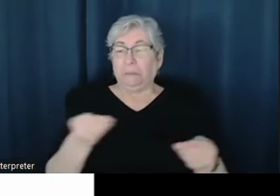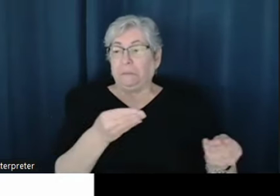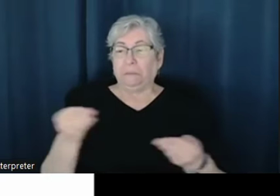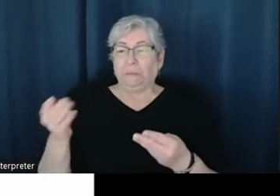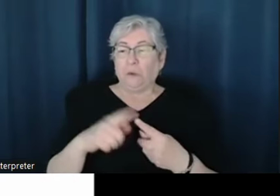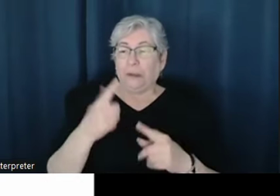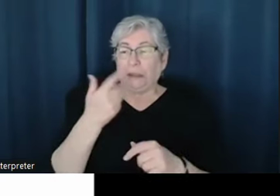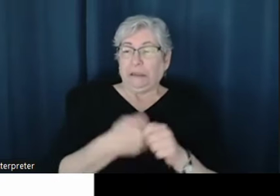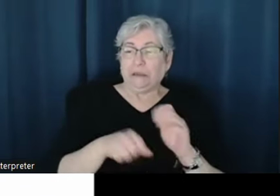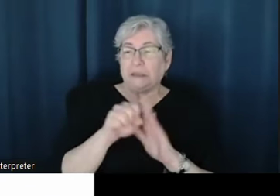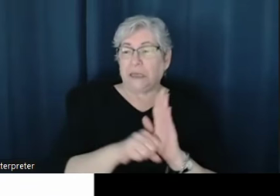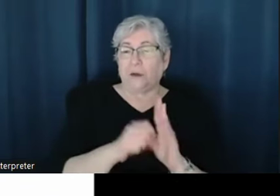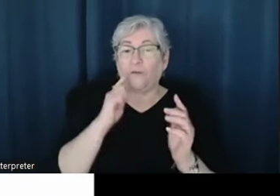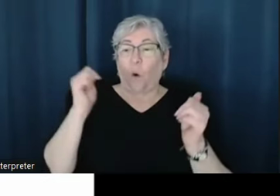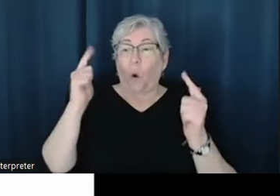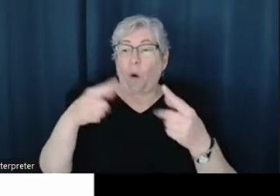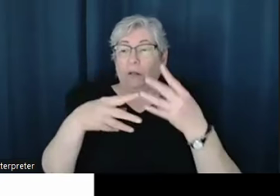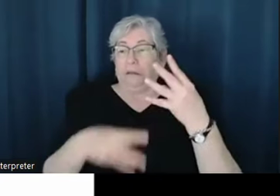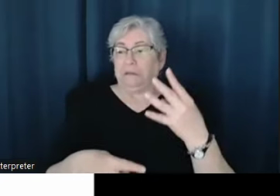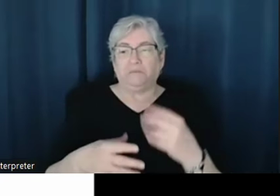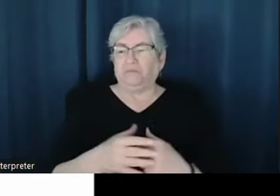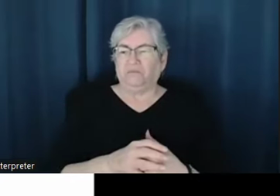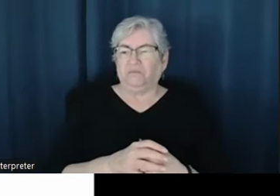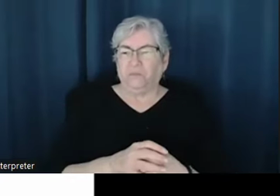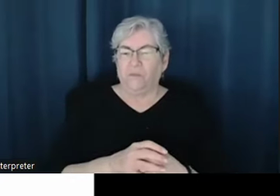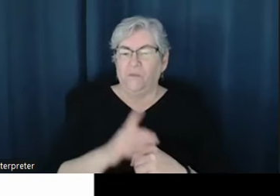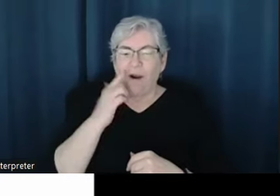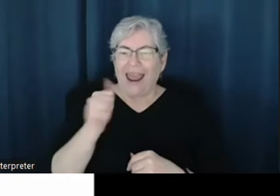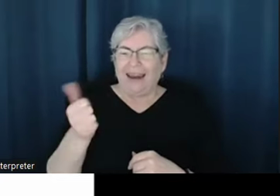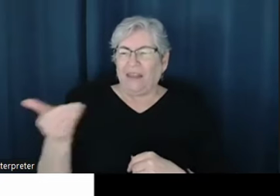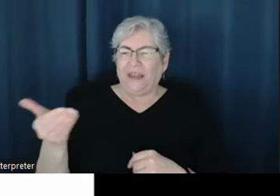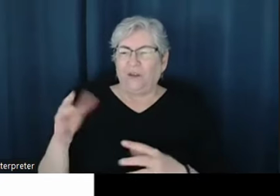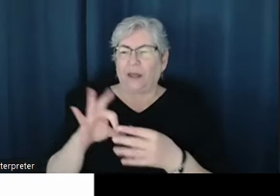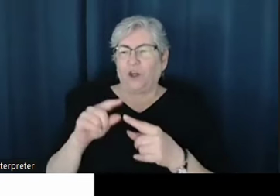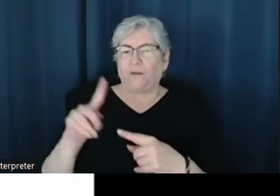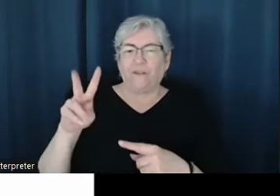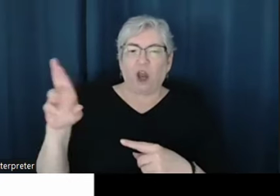another, or a list of all the different states, what they're doing, and anything related to VR.